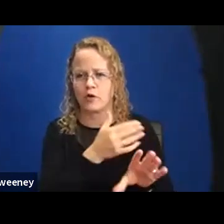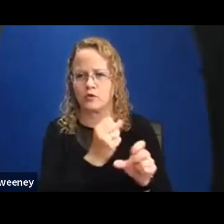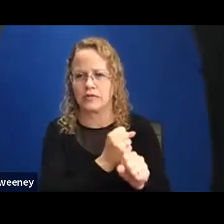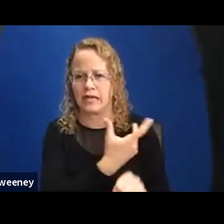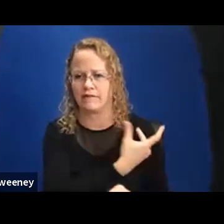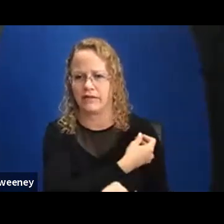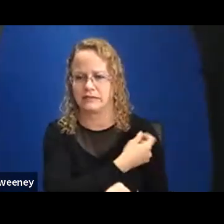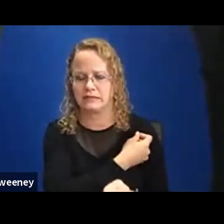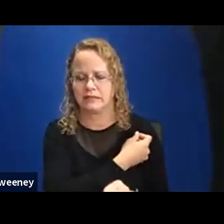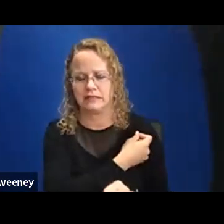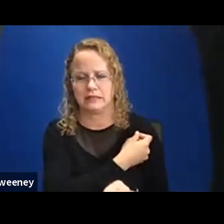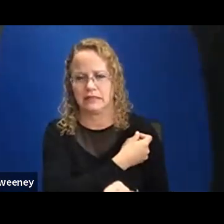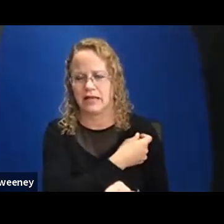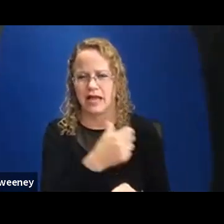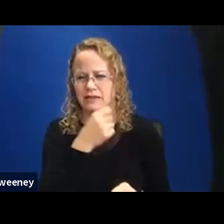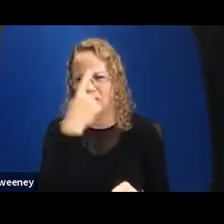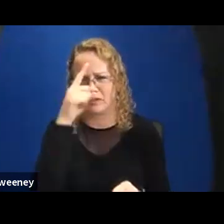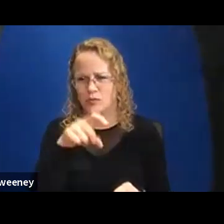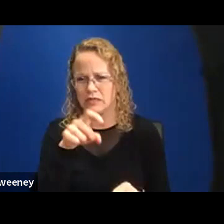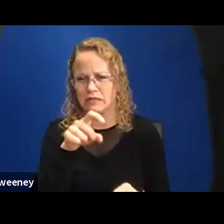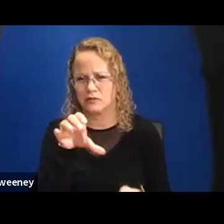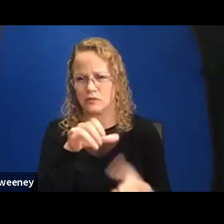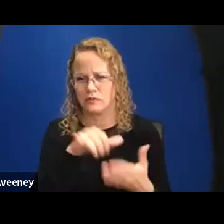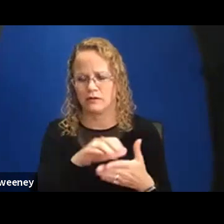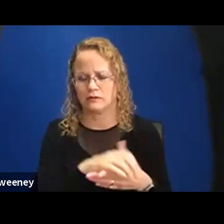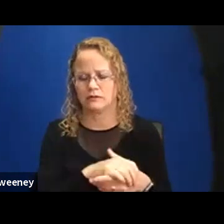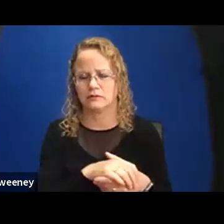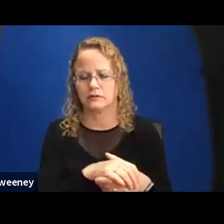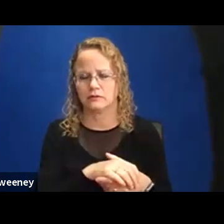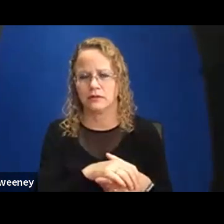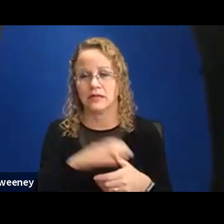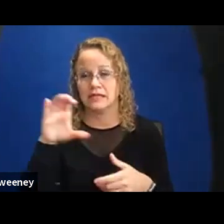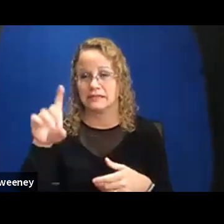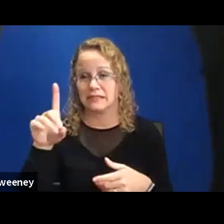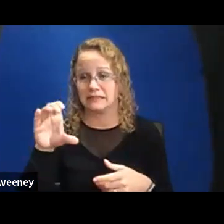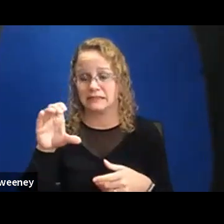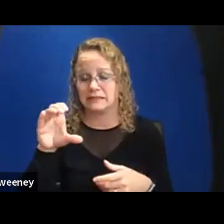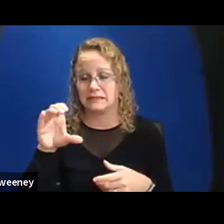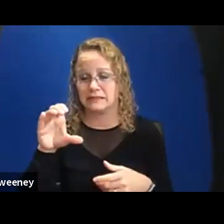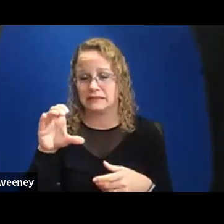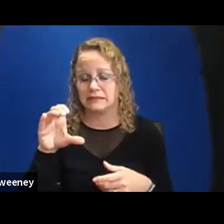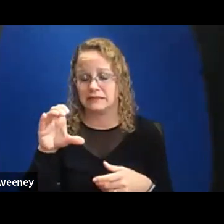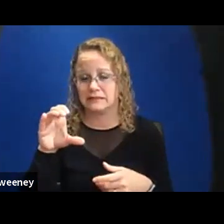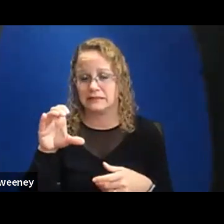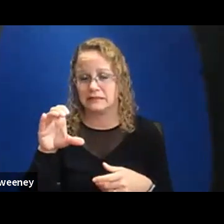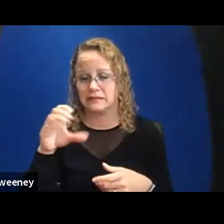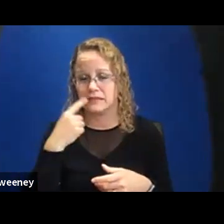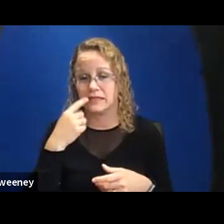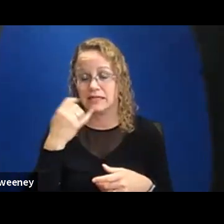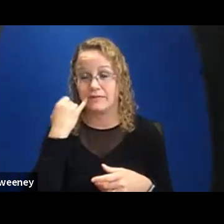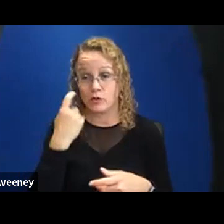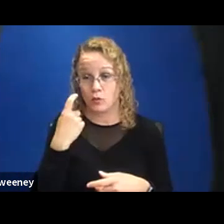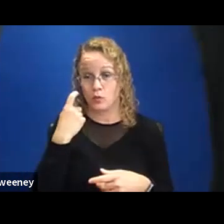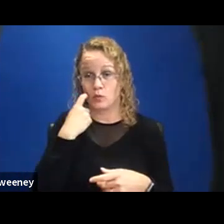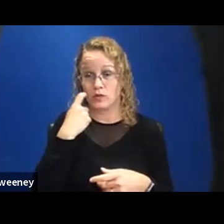vaccinated. I don't think you need to do that. And the CDC has said that if you've recently